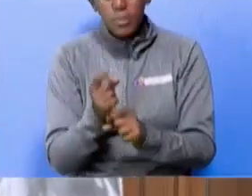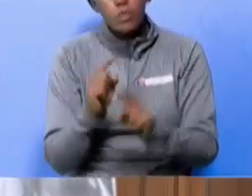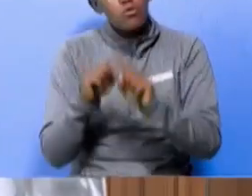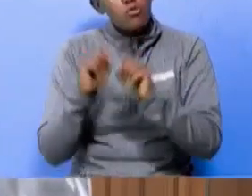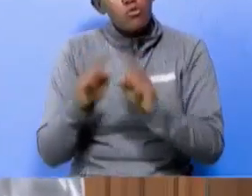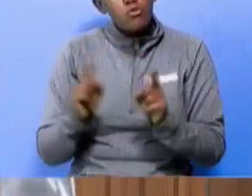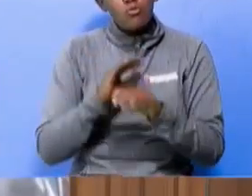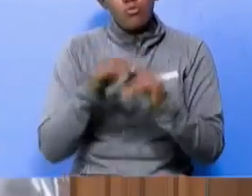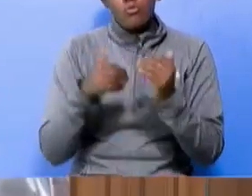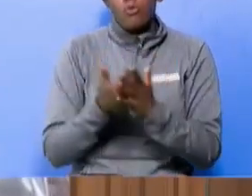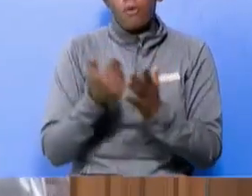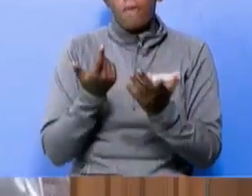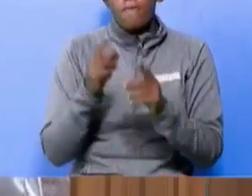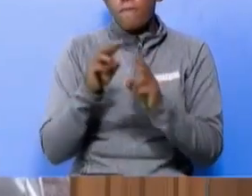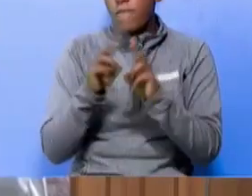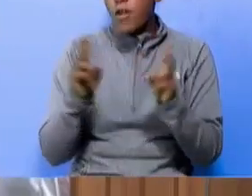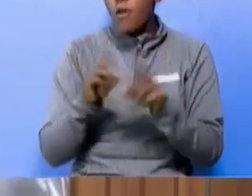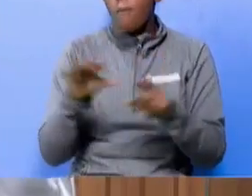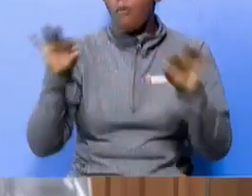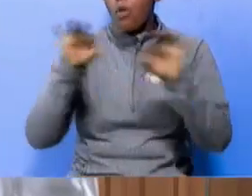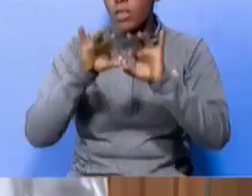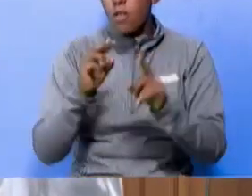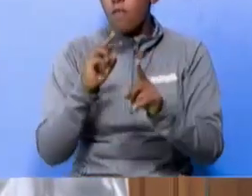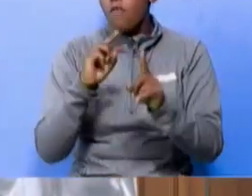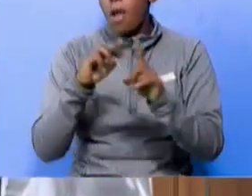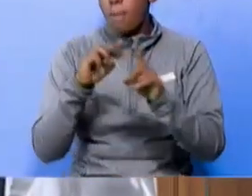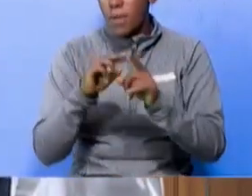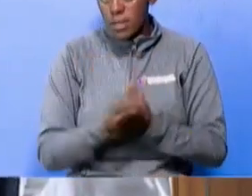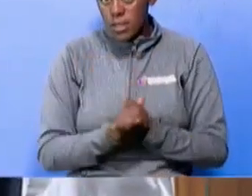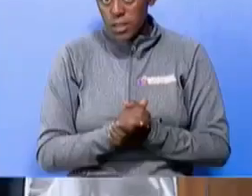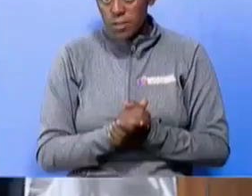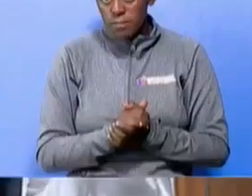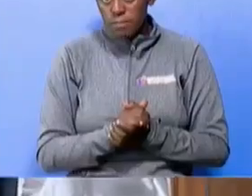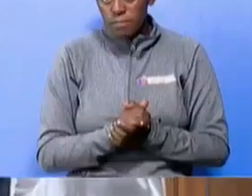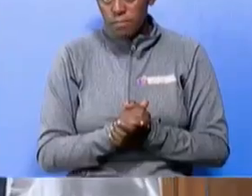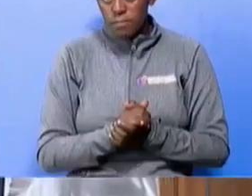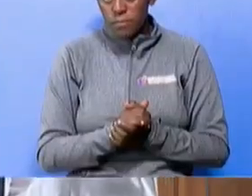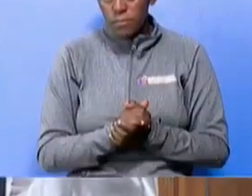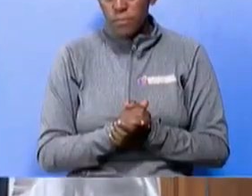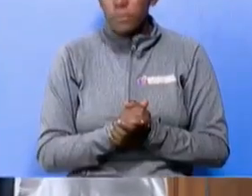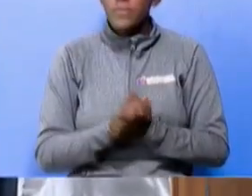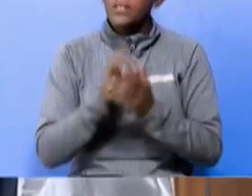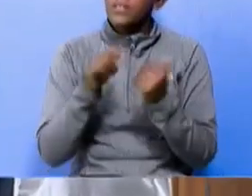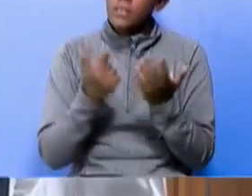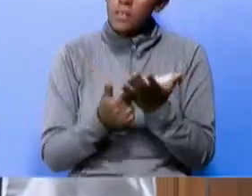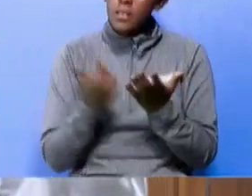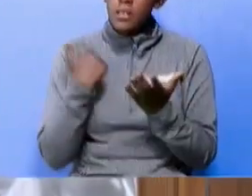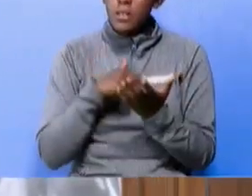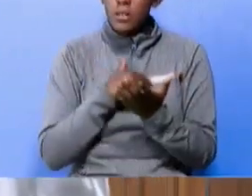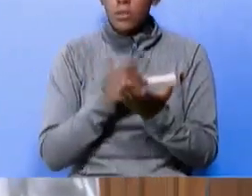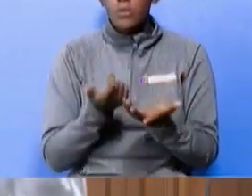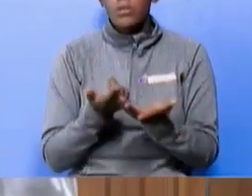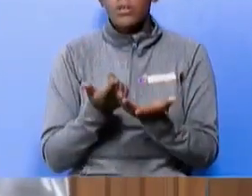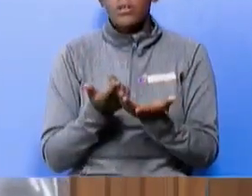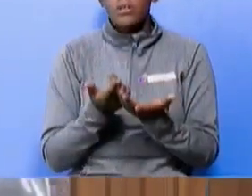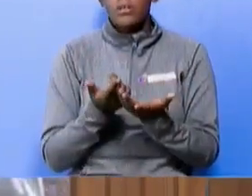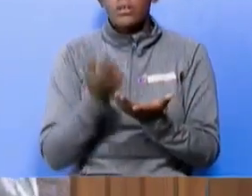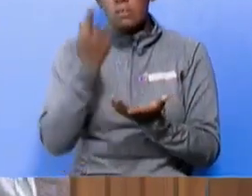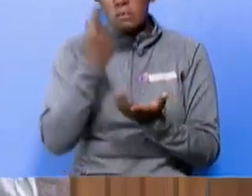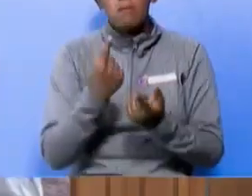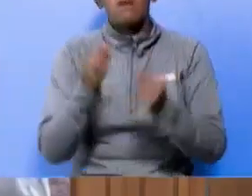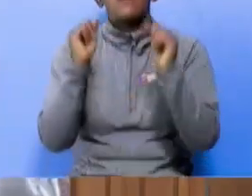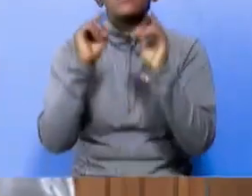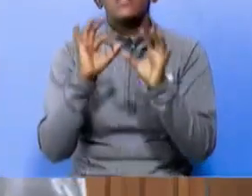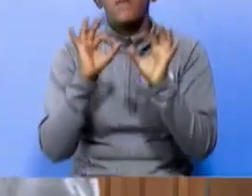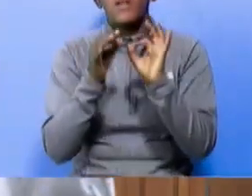All these are very important vocabularies. Therefore, we were trying to show you the meaning